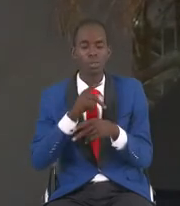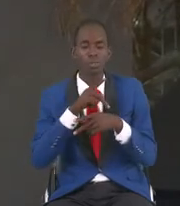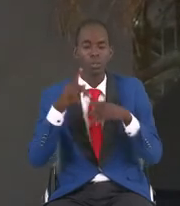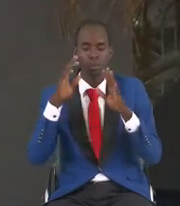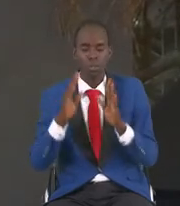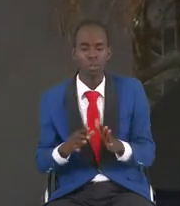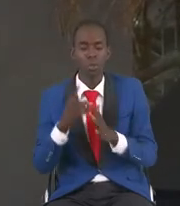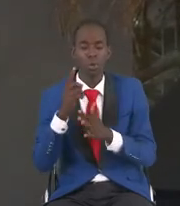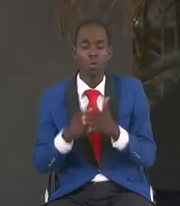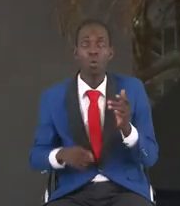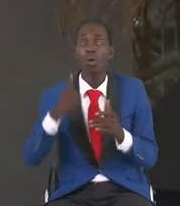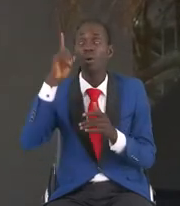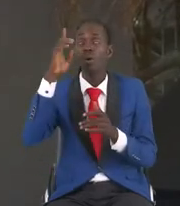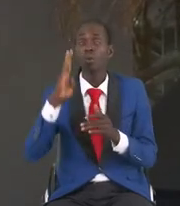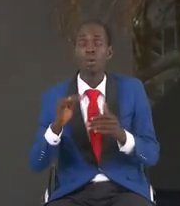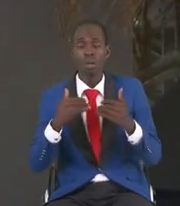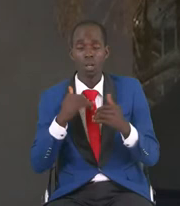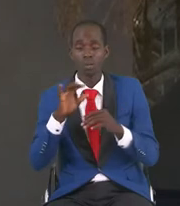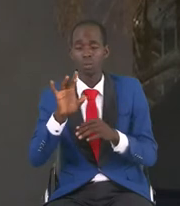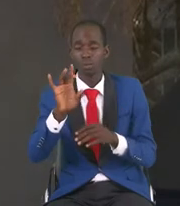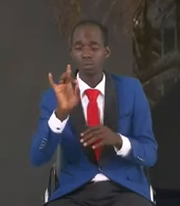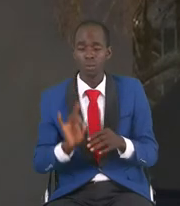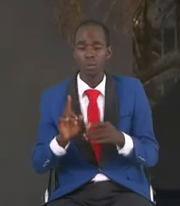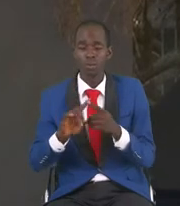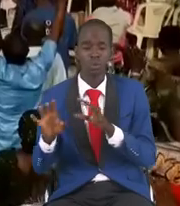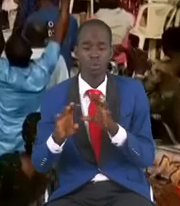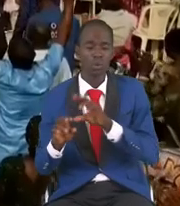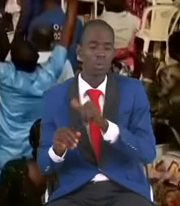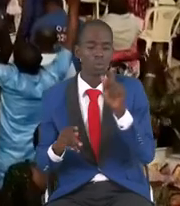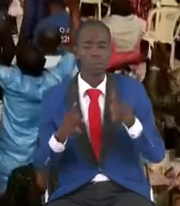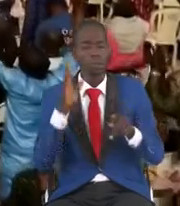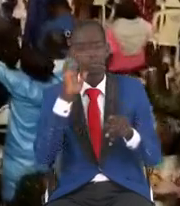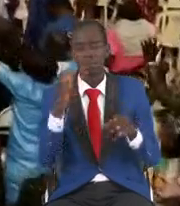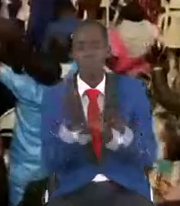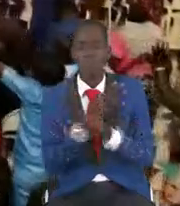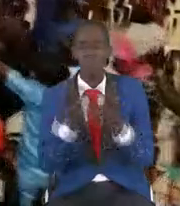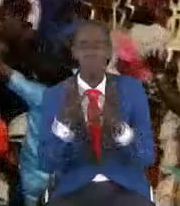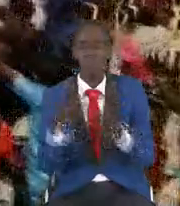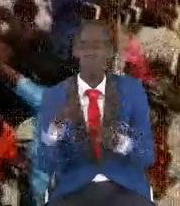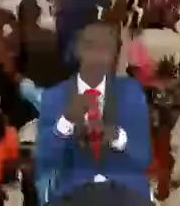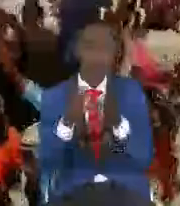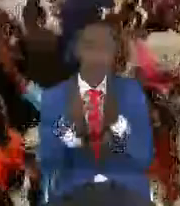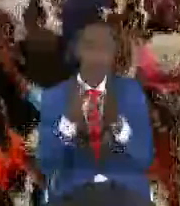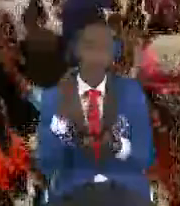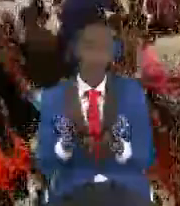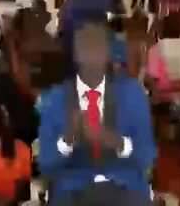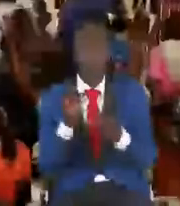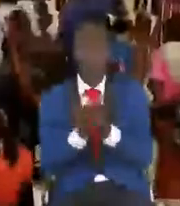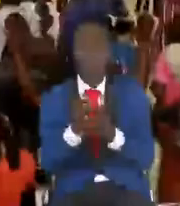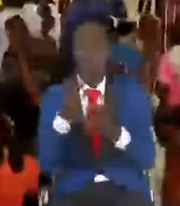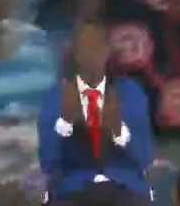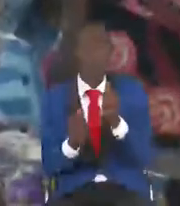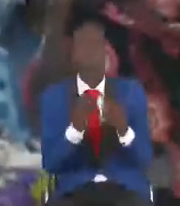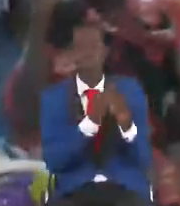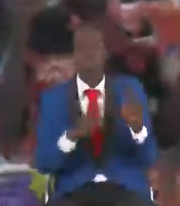God has assigned you to do, another person will not take it out of your hand. That the Lord has ordained